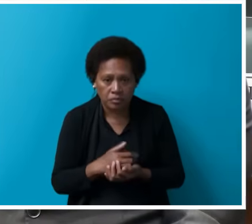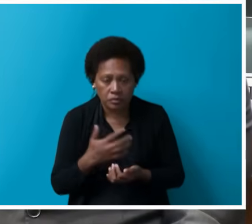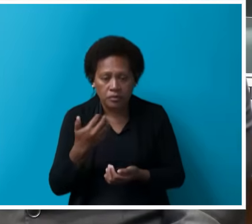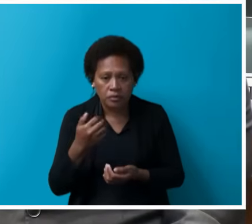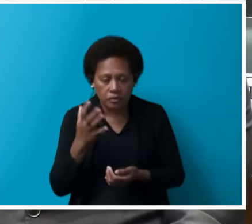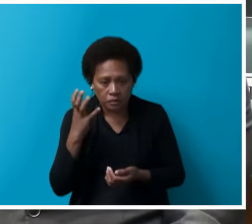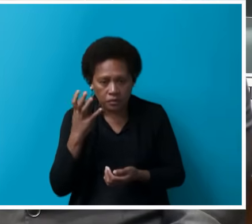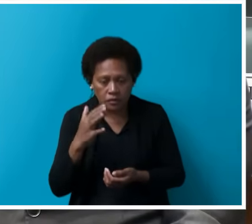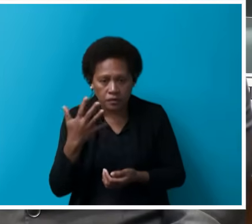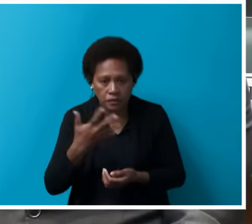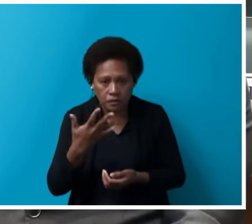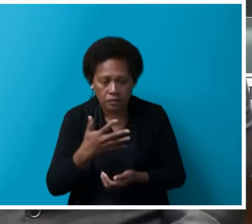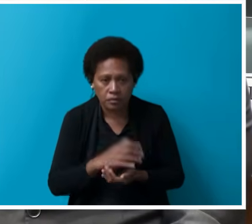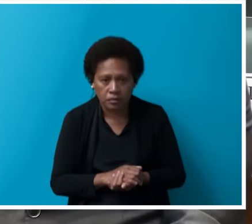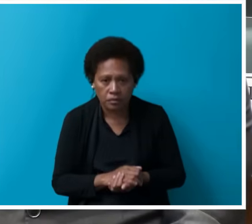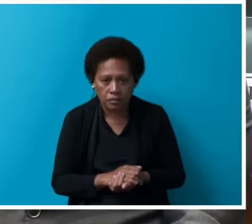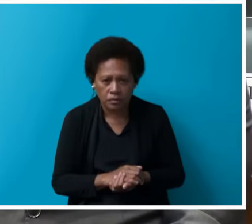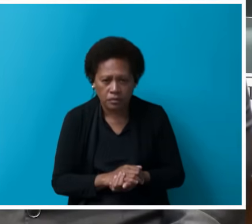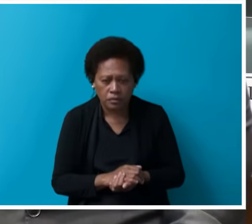was 15%, Mr. Speaker.